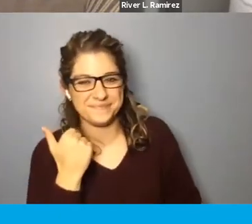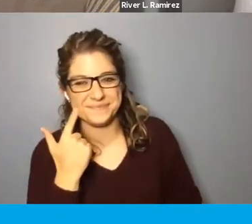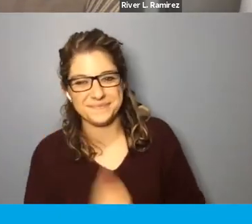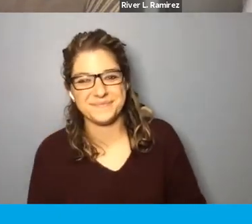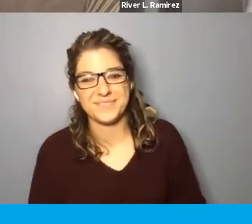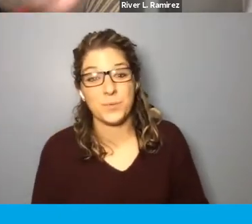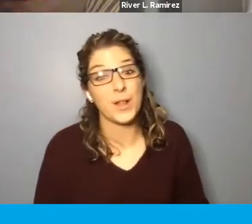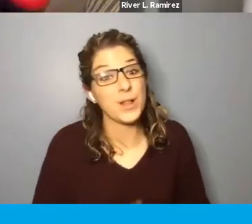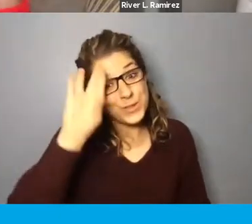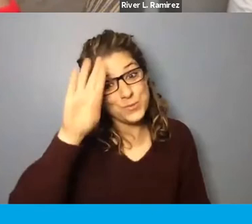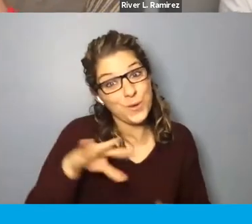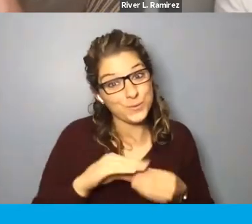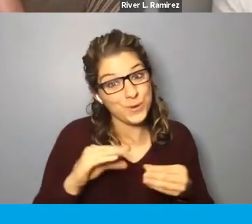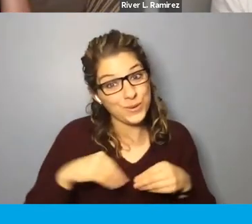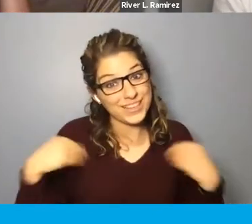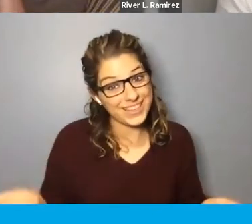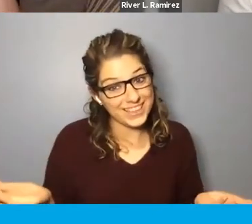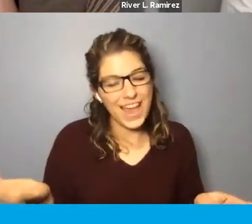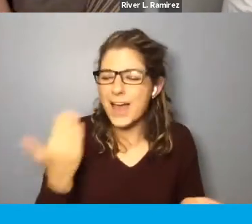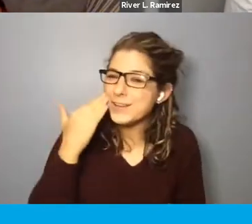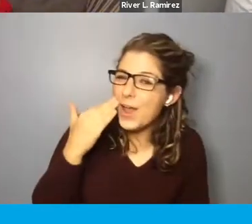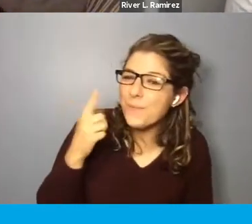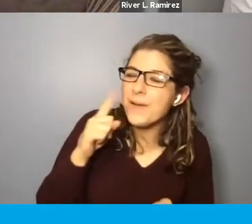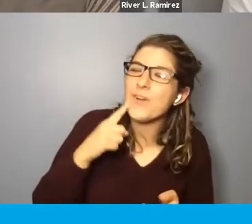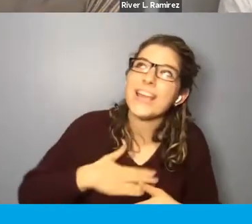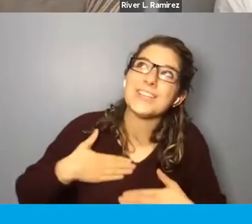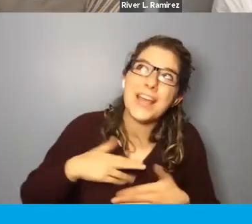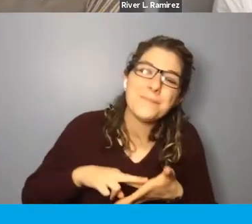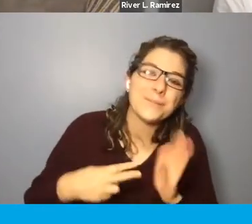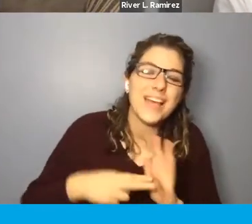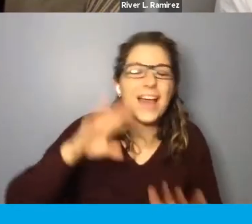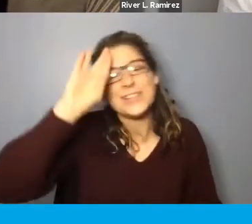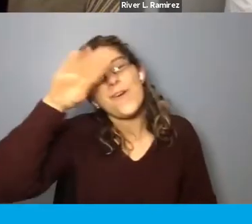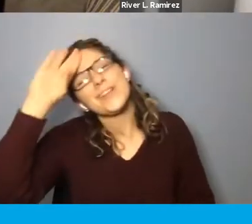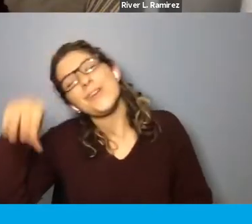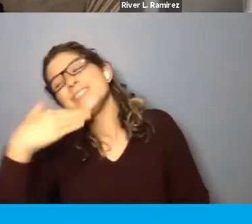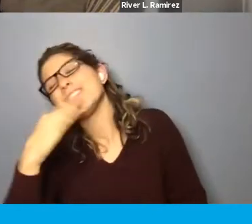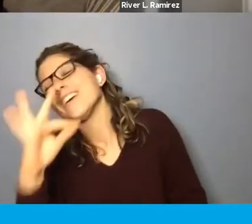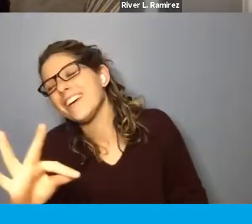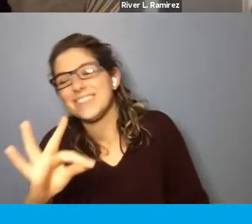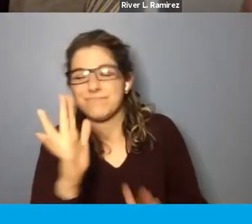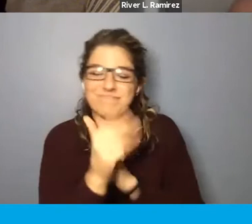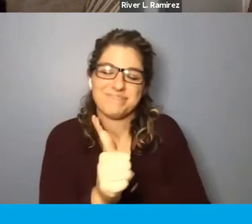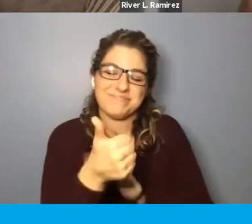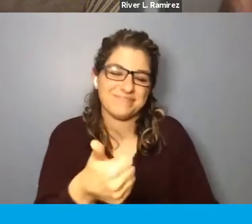Well, you know this story. I know, but I'm doing it for entertainment purposes. I know, it's good. You're so good at this.